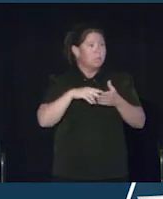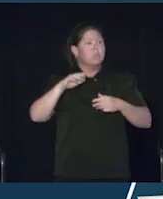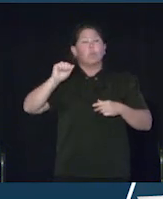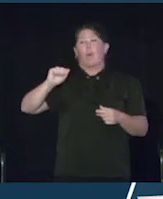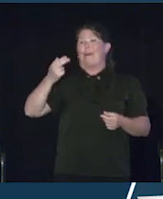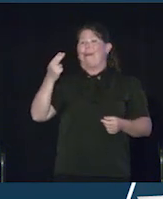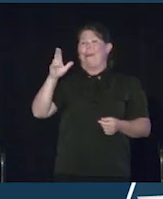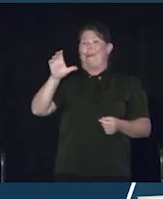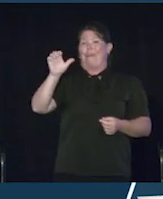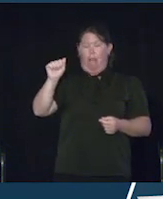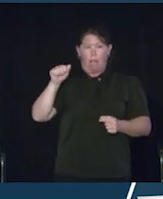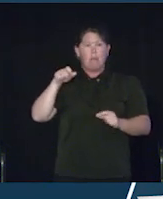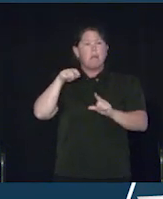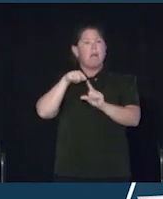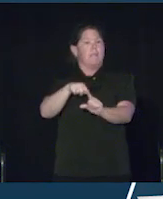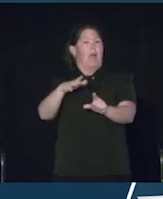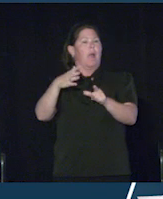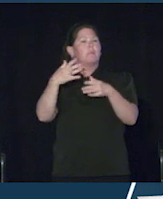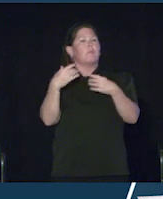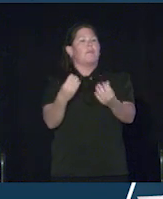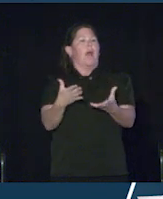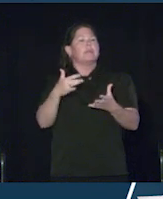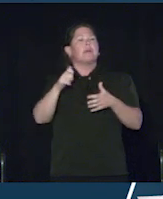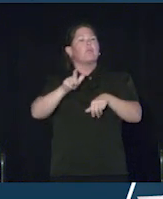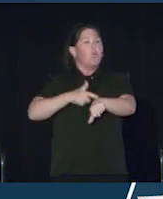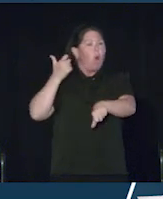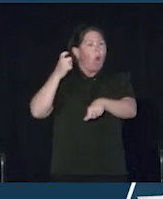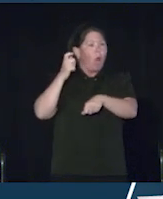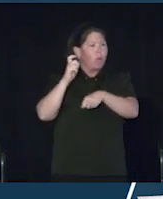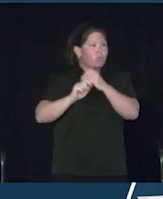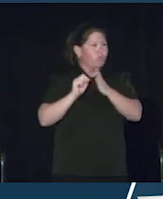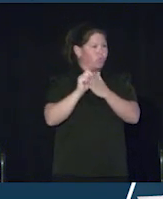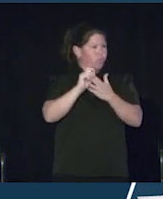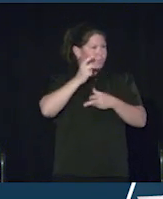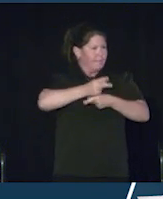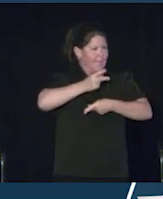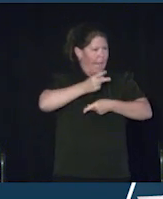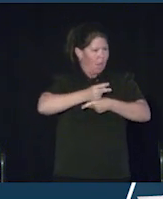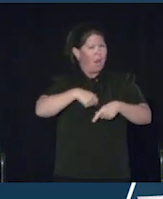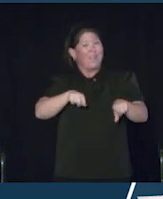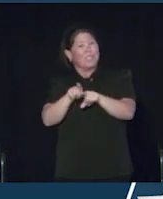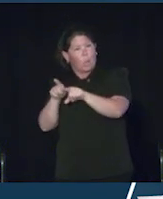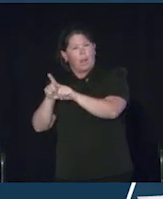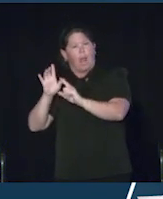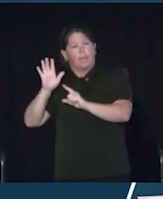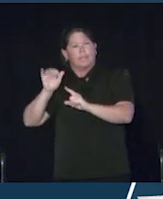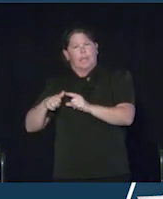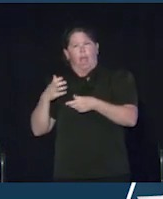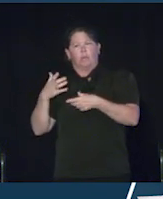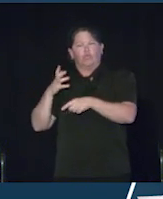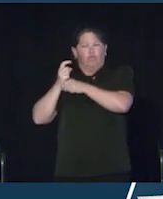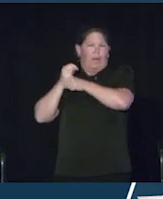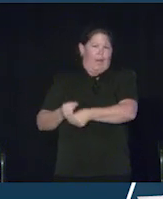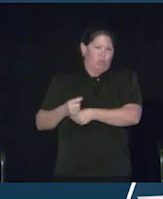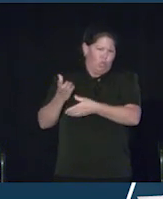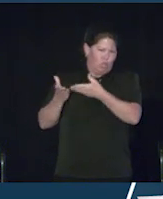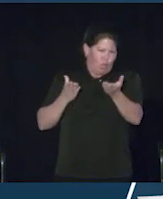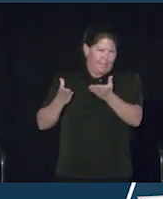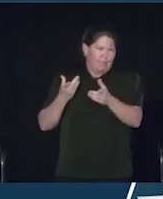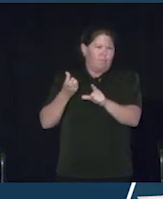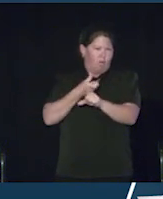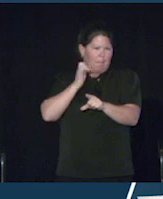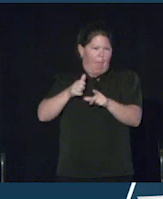combines the long-term care waiver services as well as the traditional services through the iBudget Florida waiver through that managed care